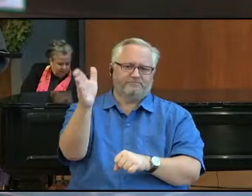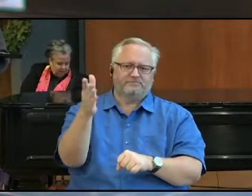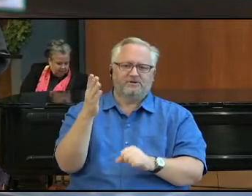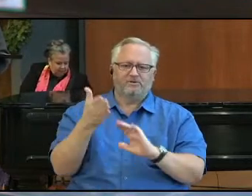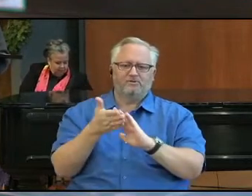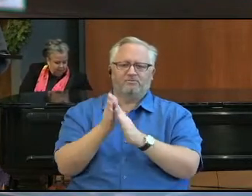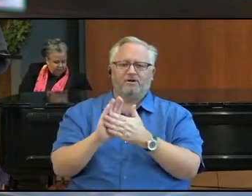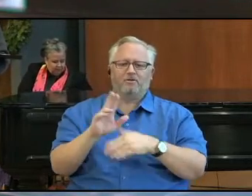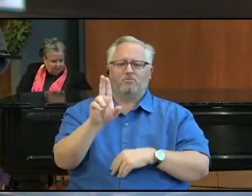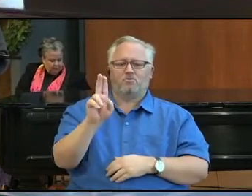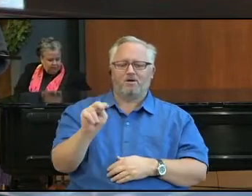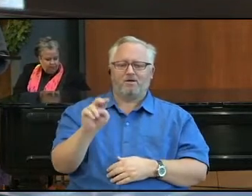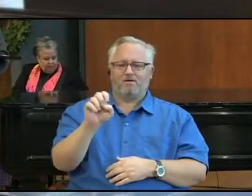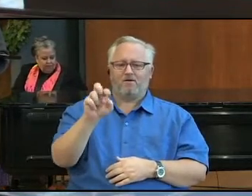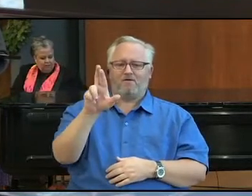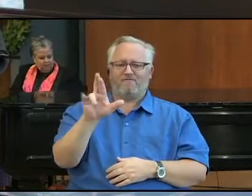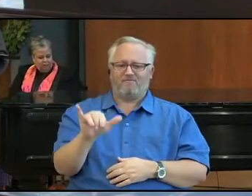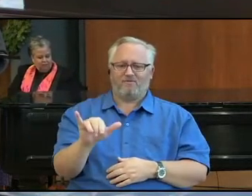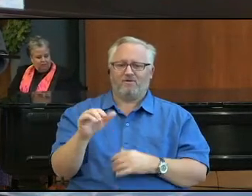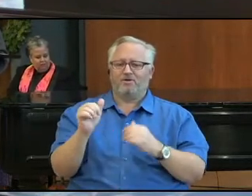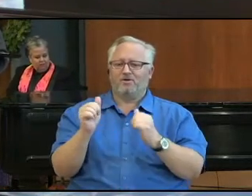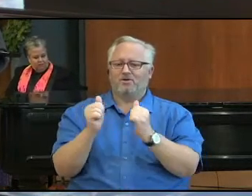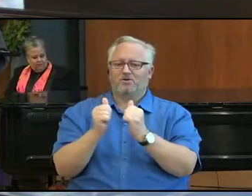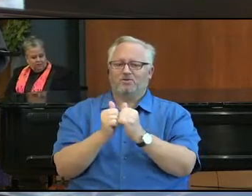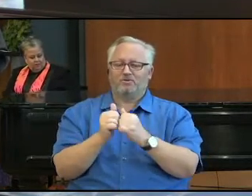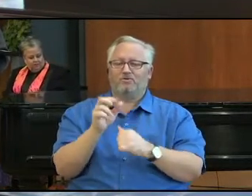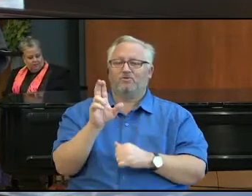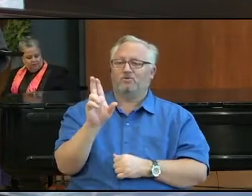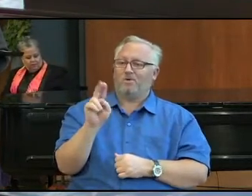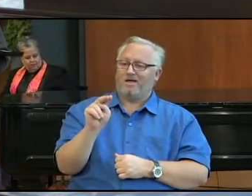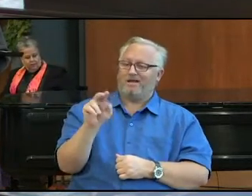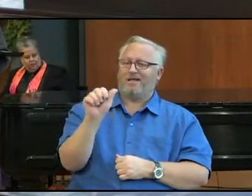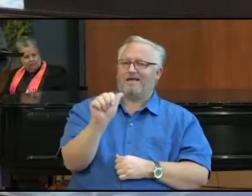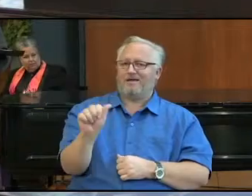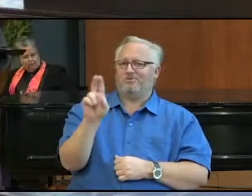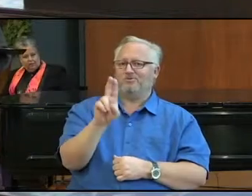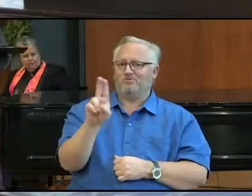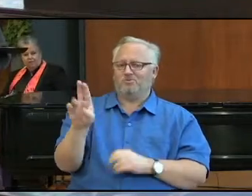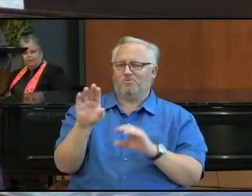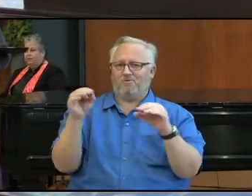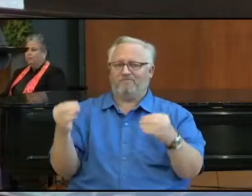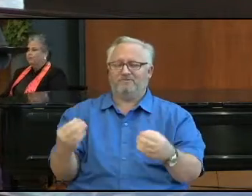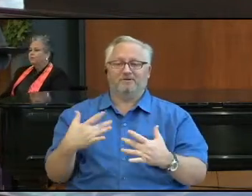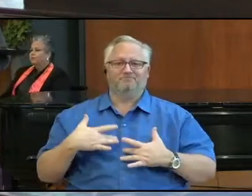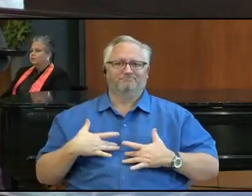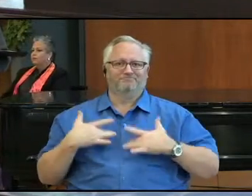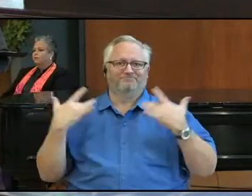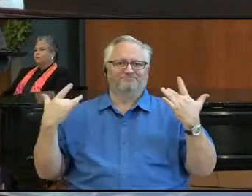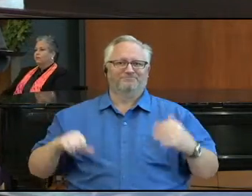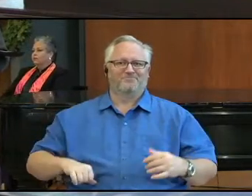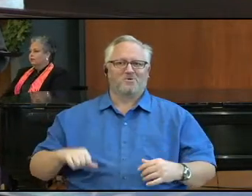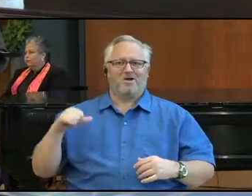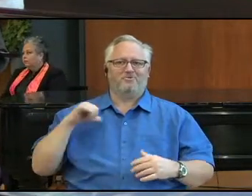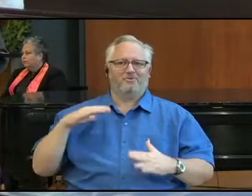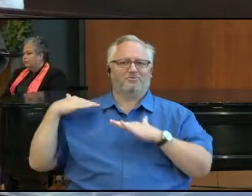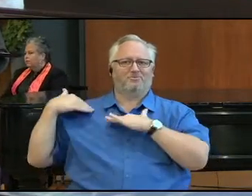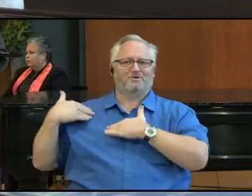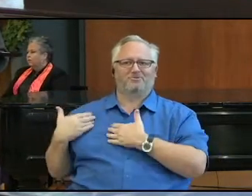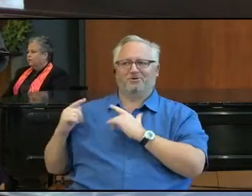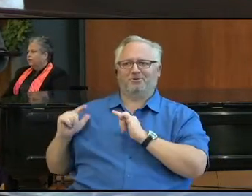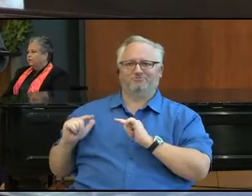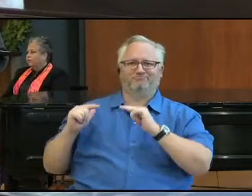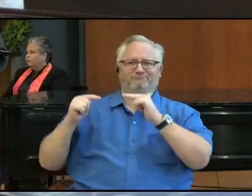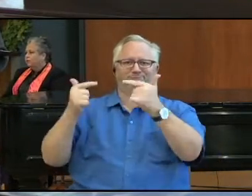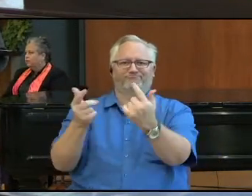this congregation with the UU at UN office. And I'm very happy and proud to pass this